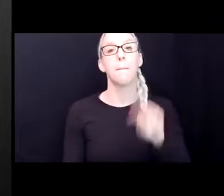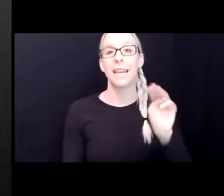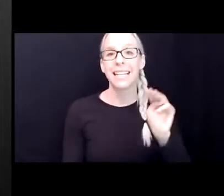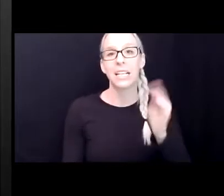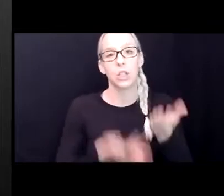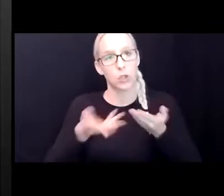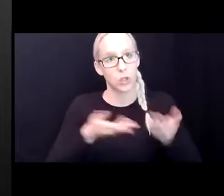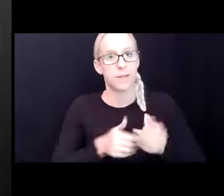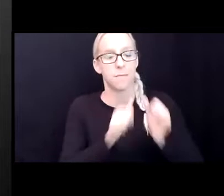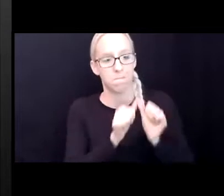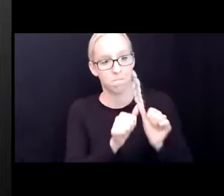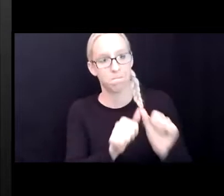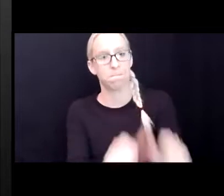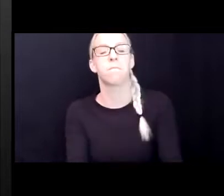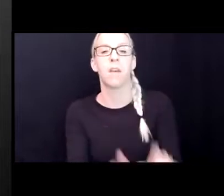to a Medicaid lien.